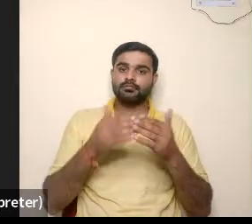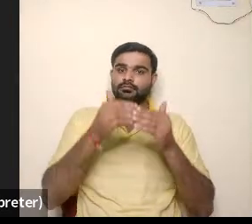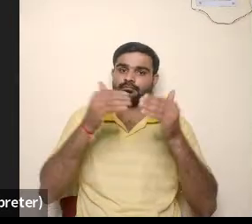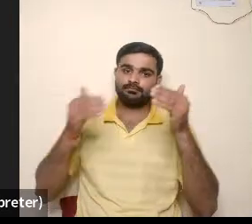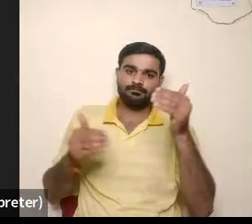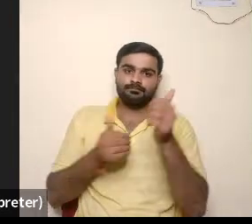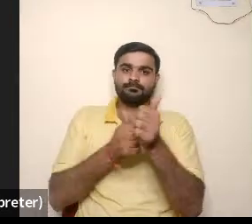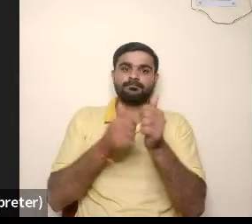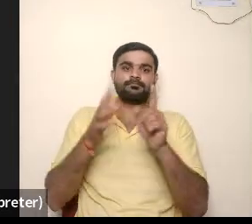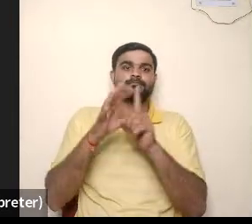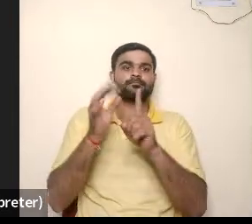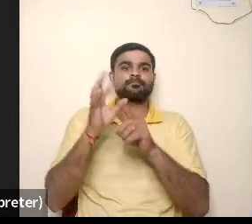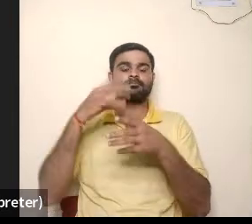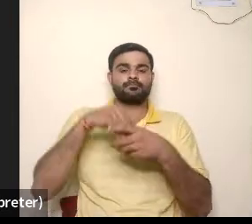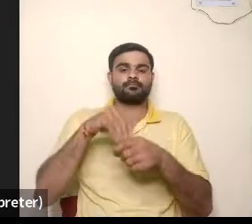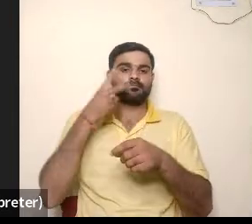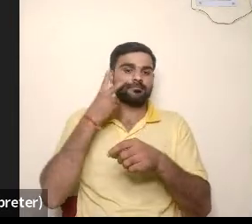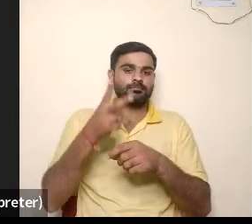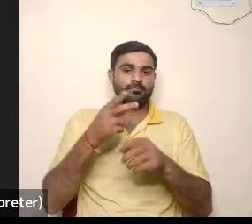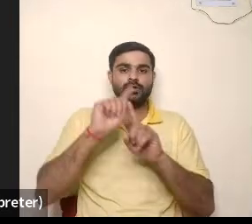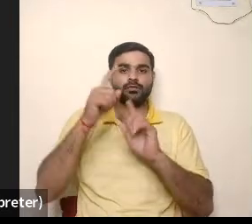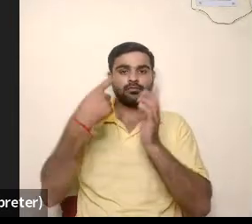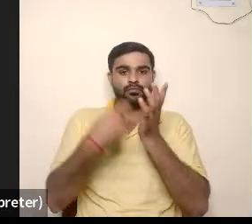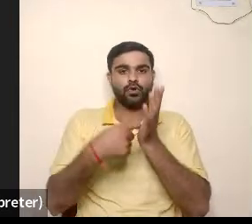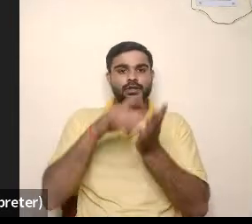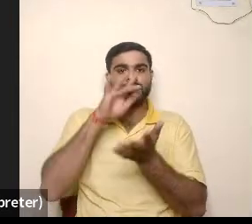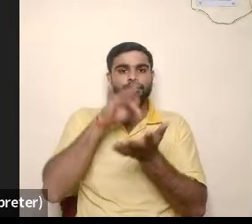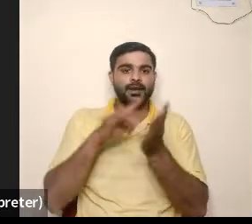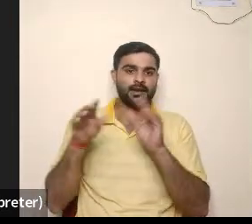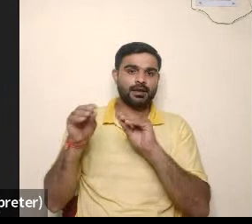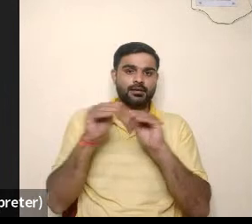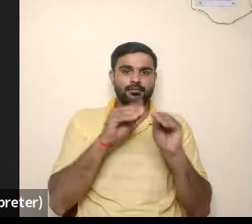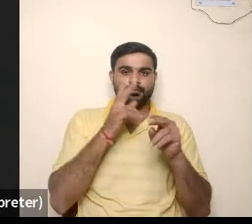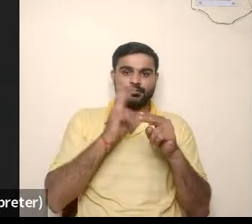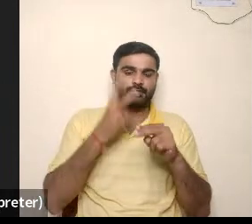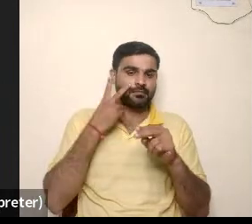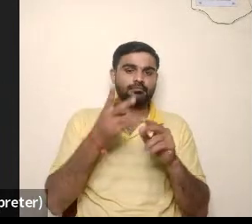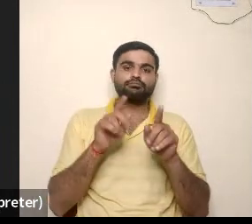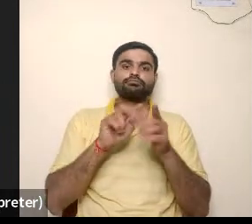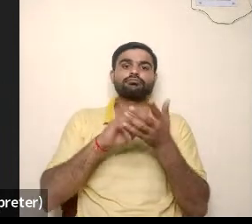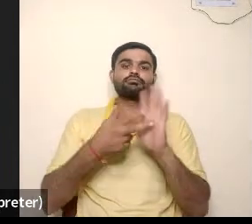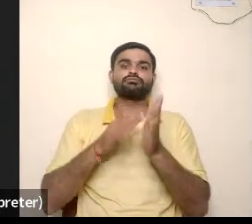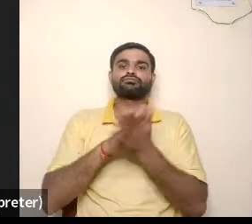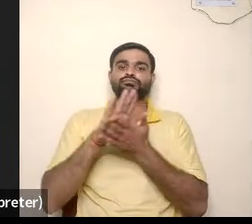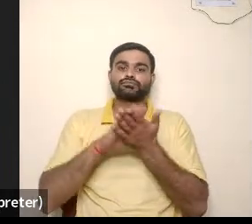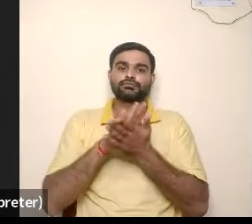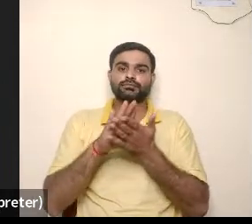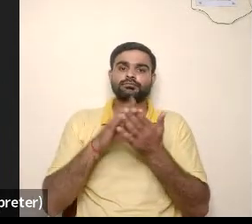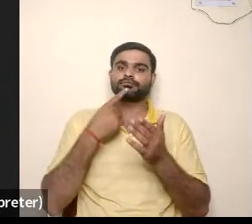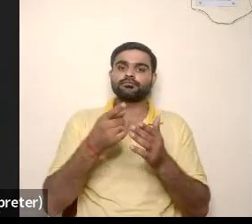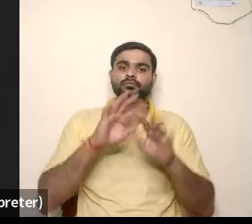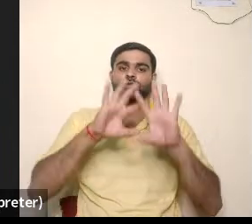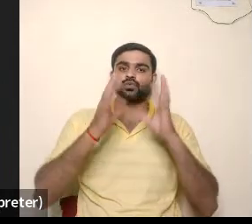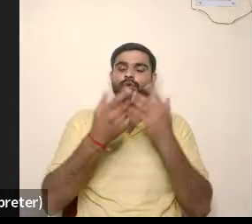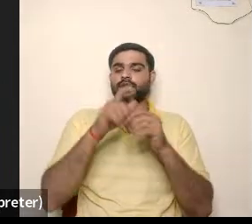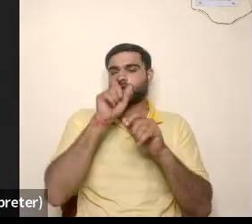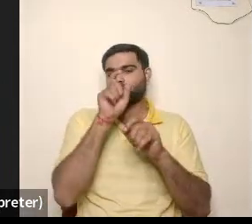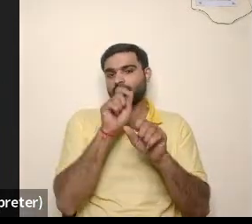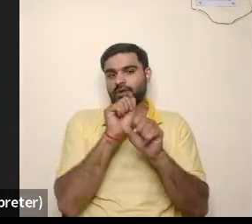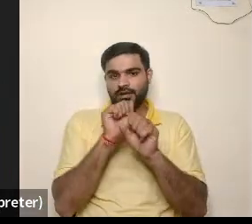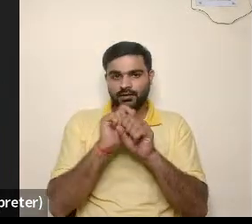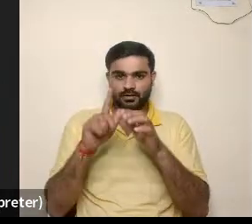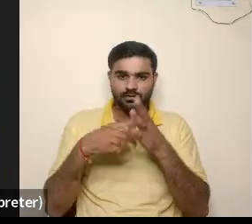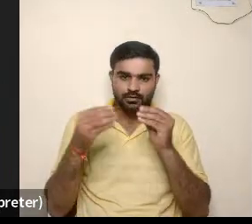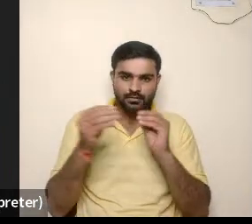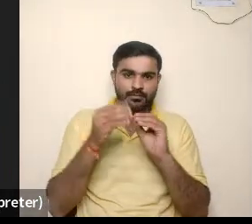because now you have a policy in place, right? It's not like nothing, it's something which is on the verge of so if you